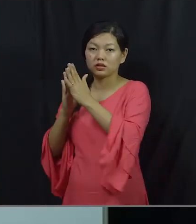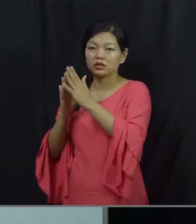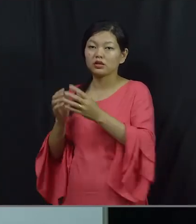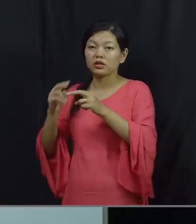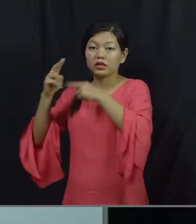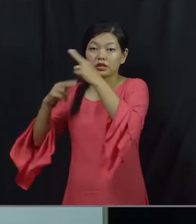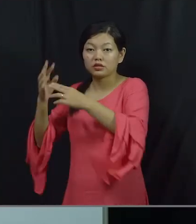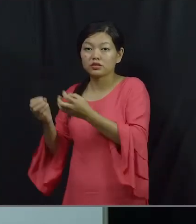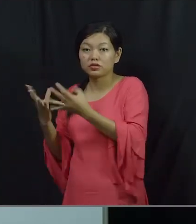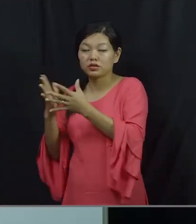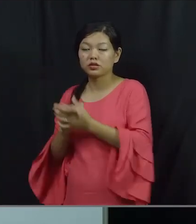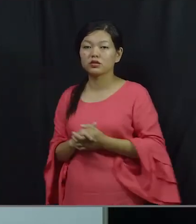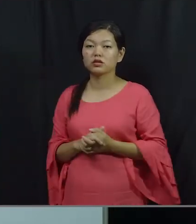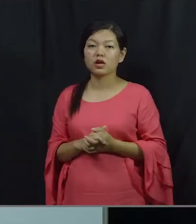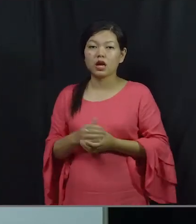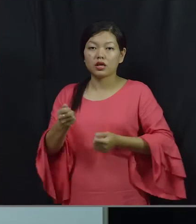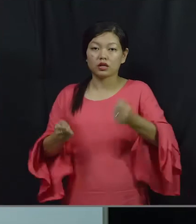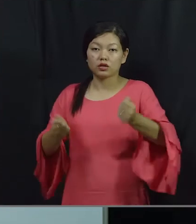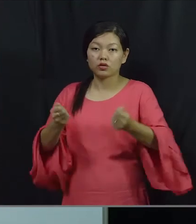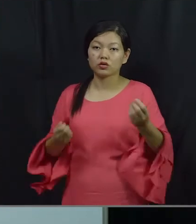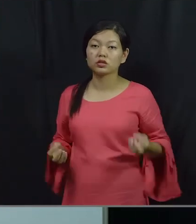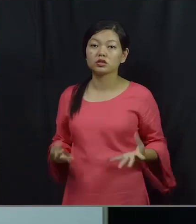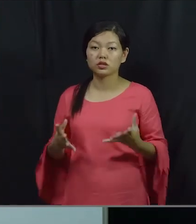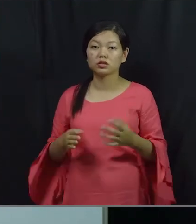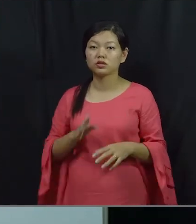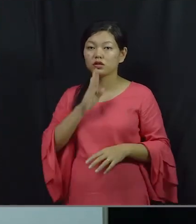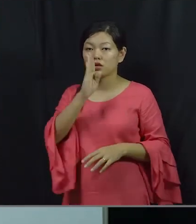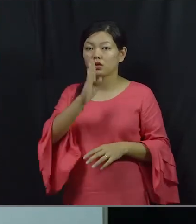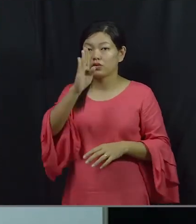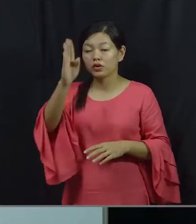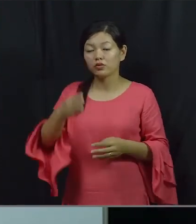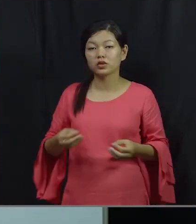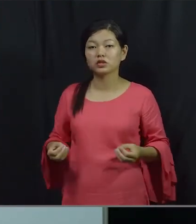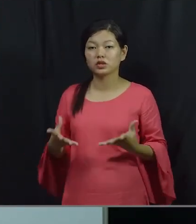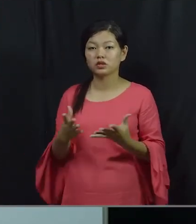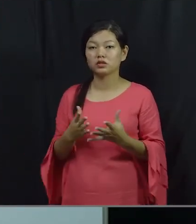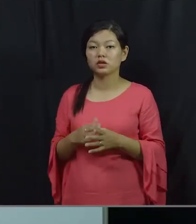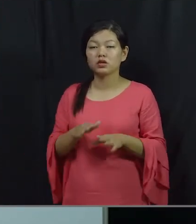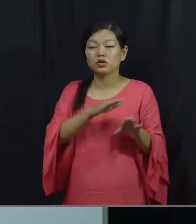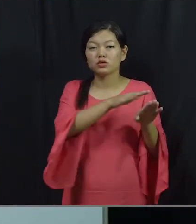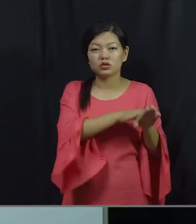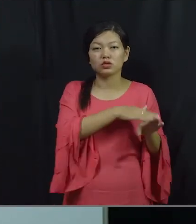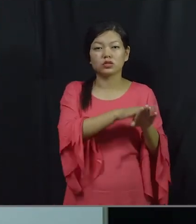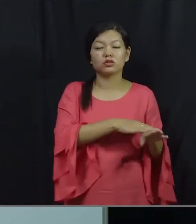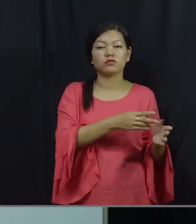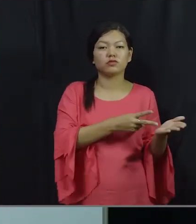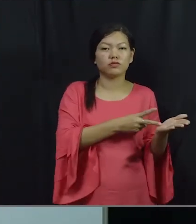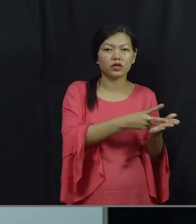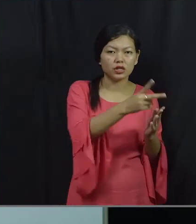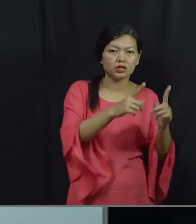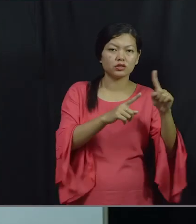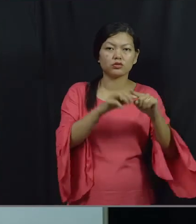transport made a very significant contribution towards the industrial development. So in India, the development of business received